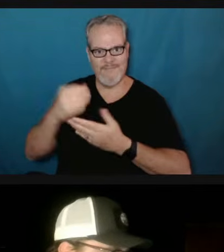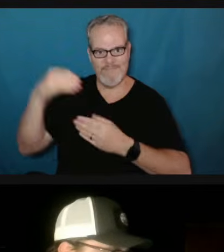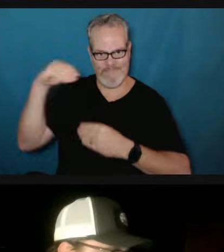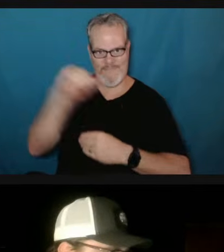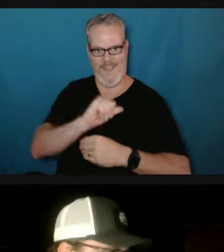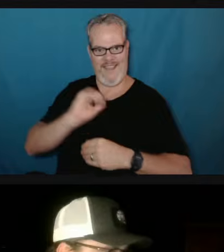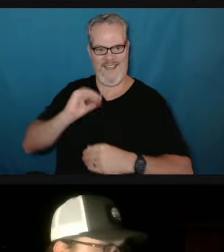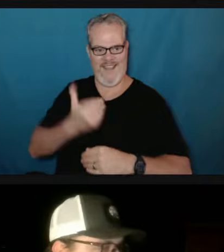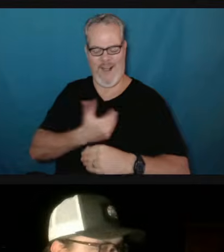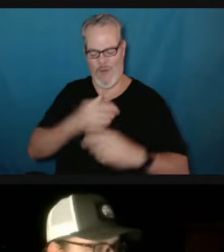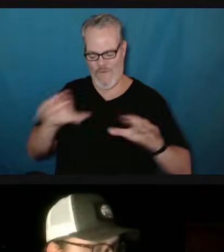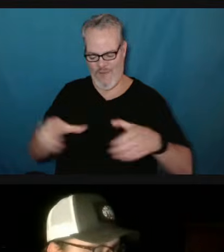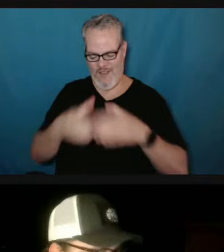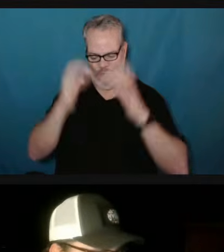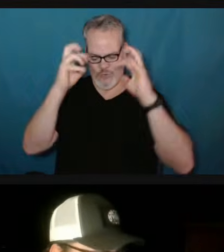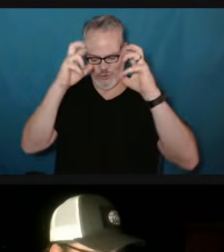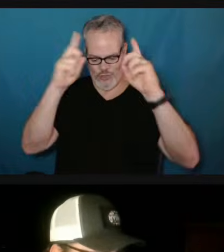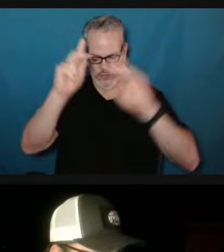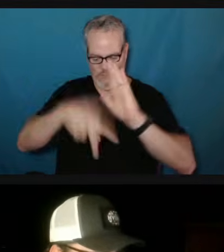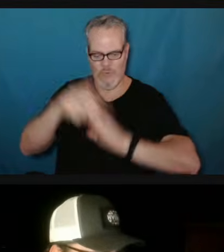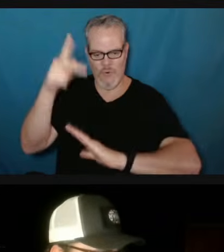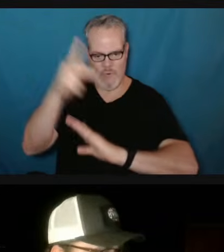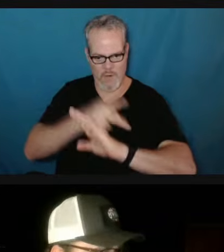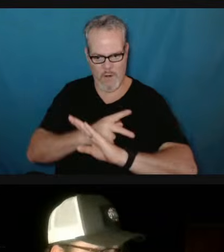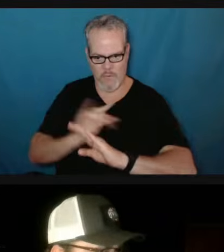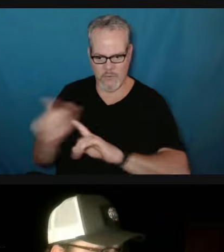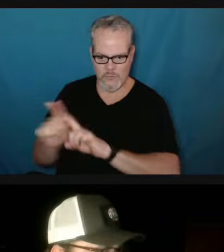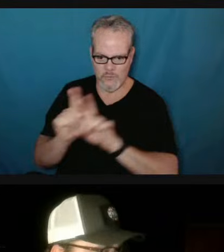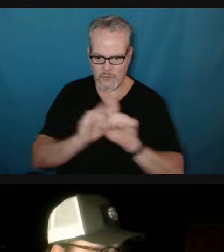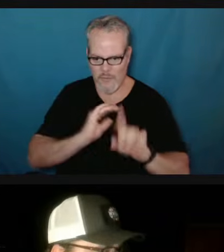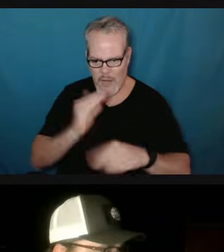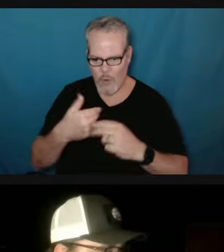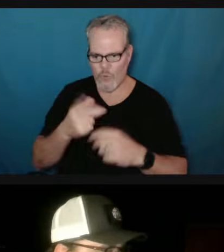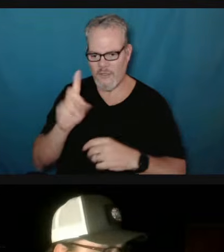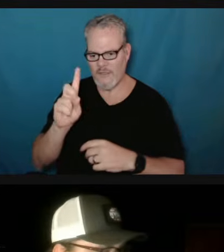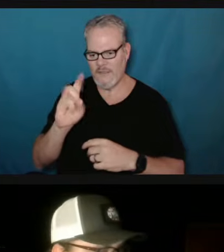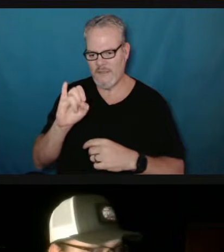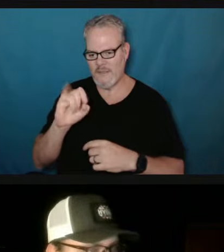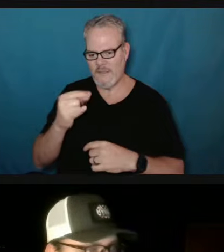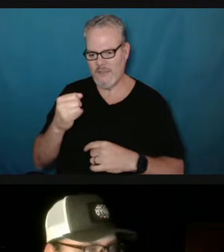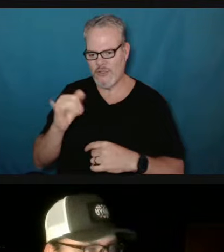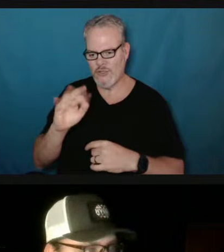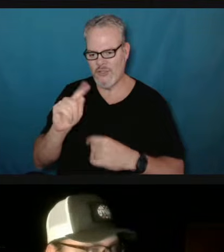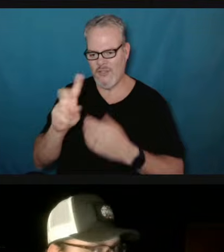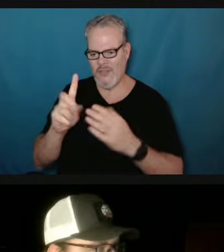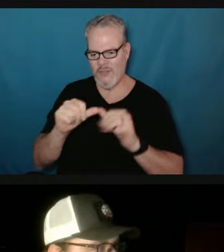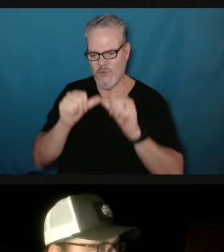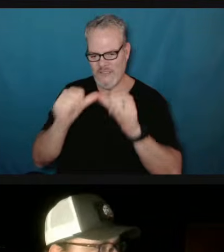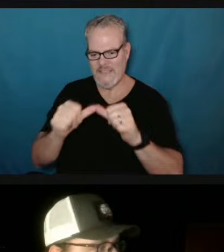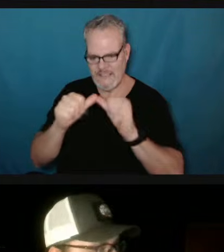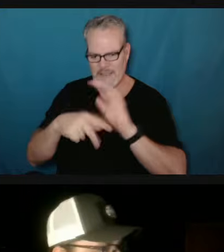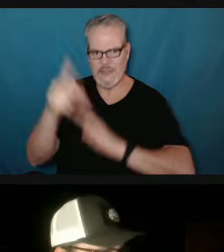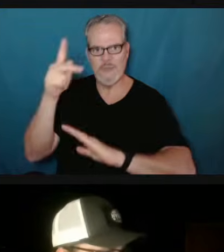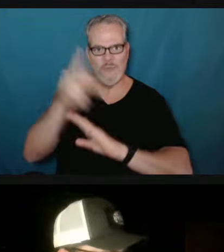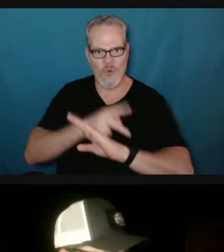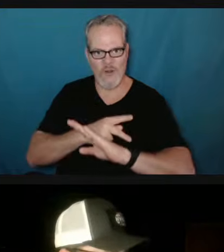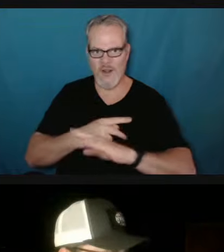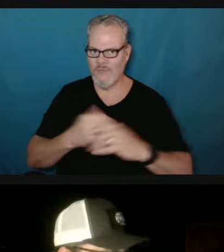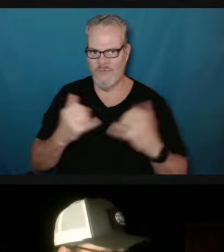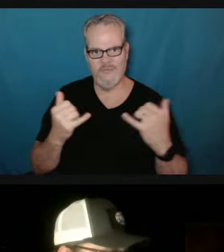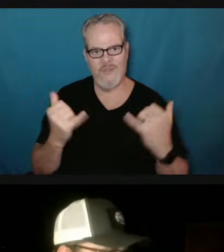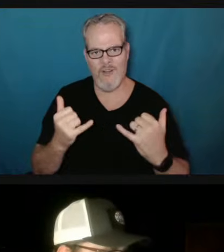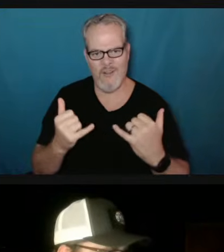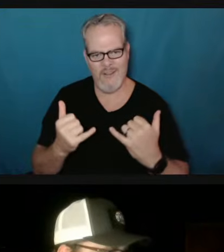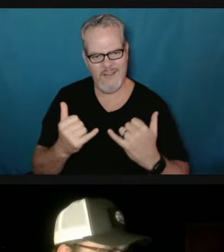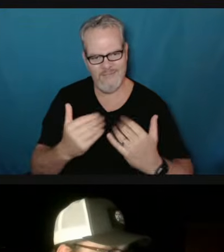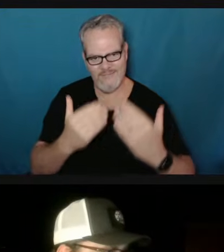program, as well as their support for our digital resilience and youth development programs. All right, I think that